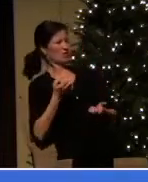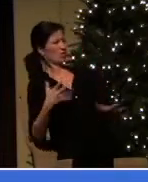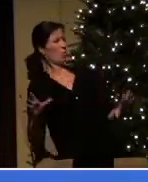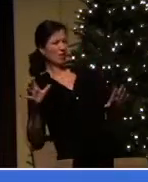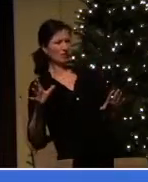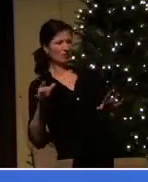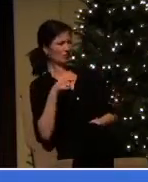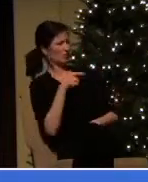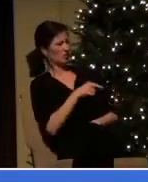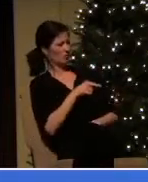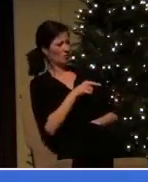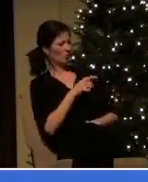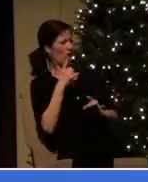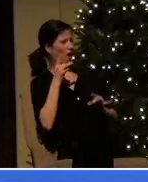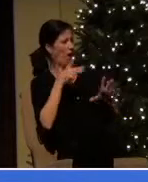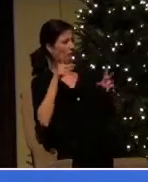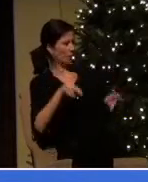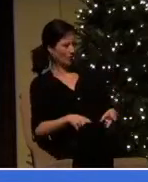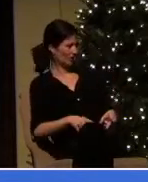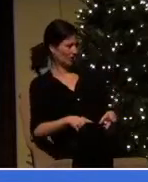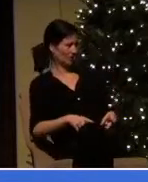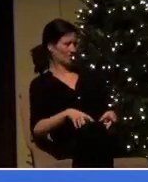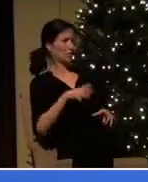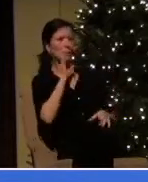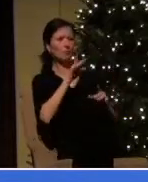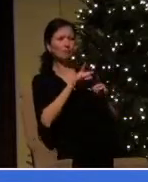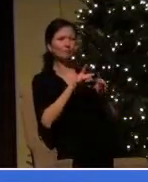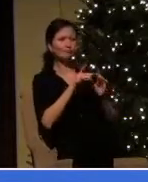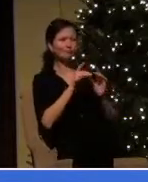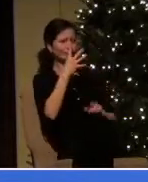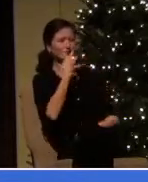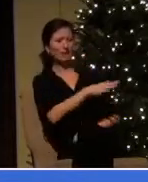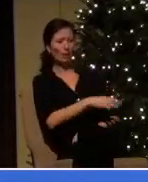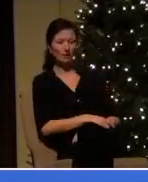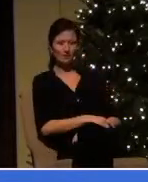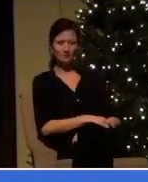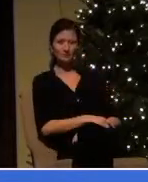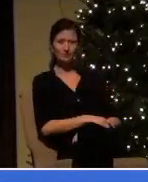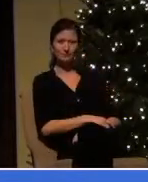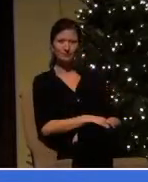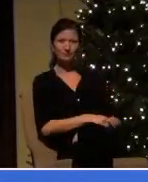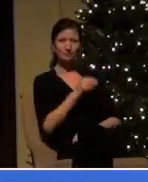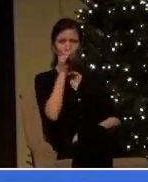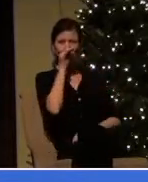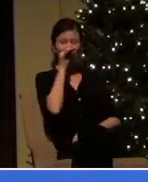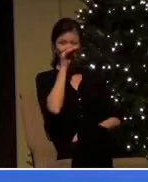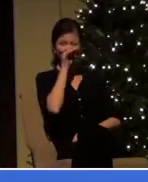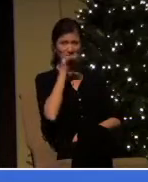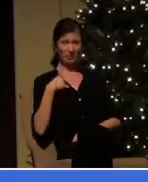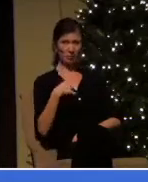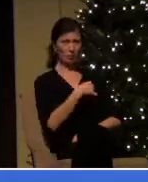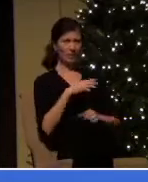cuss. And that's true for the meanest and the best, because we are shot through with